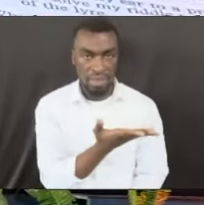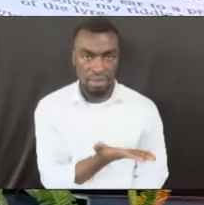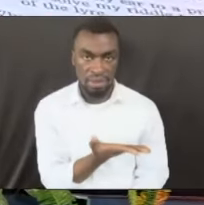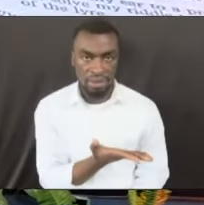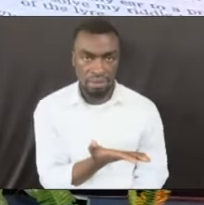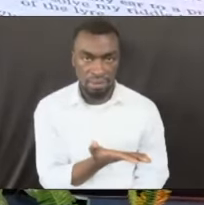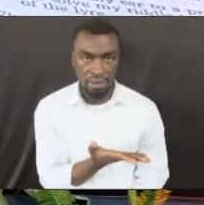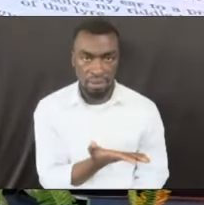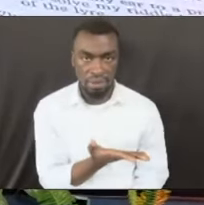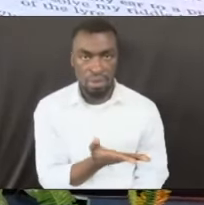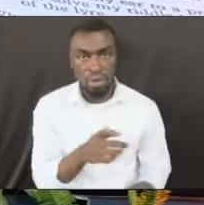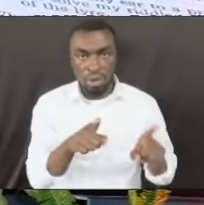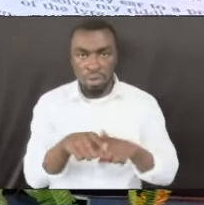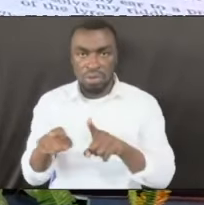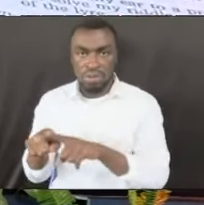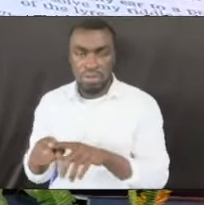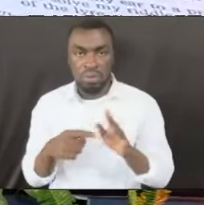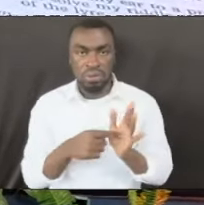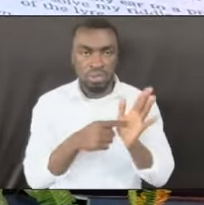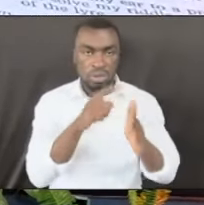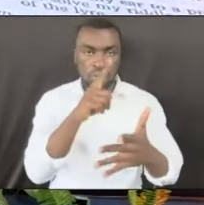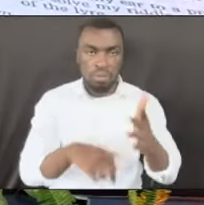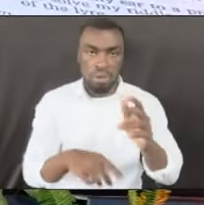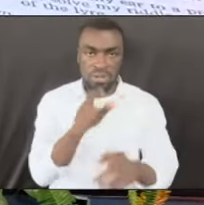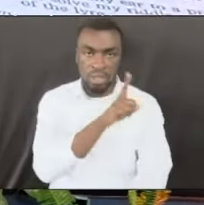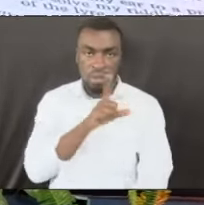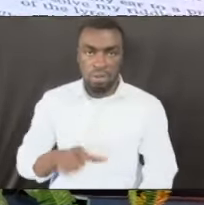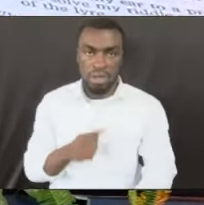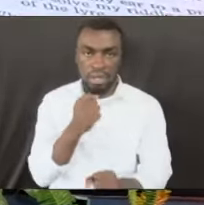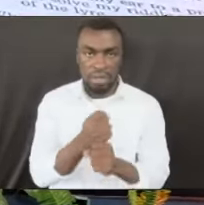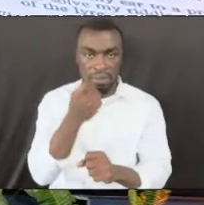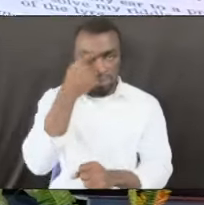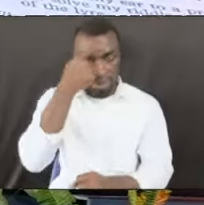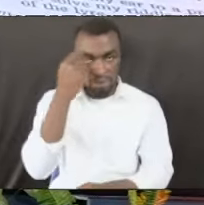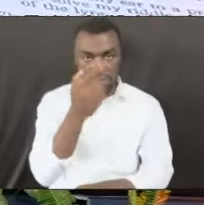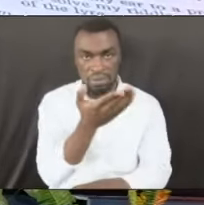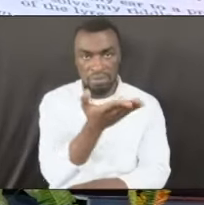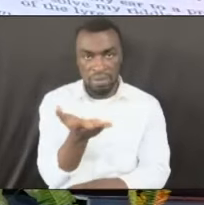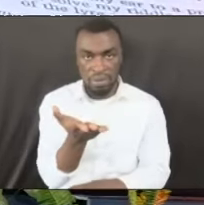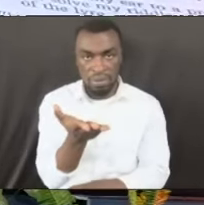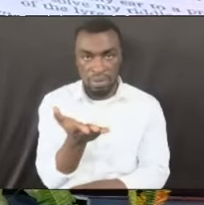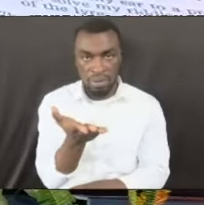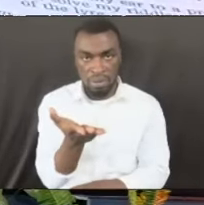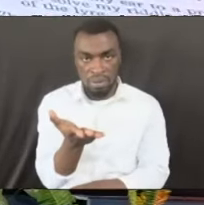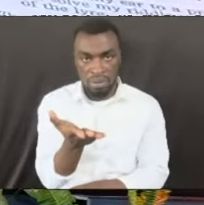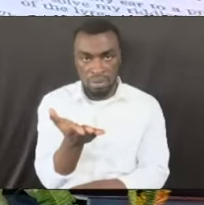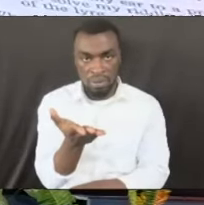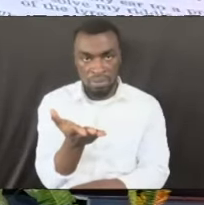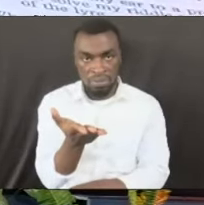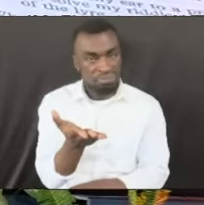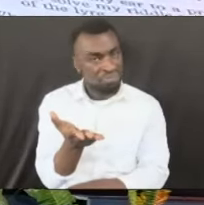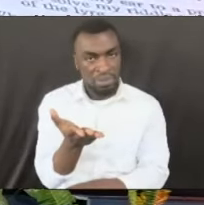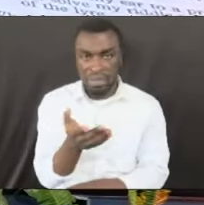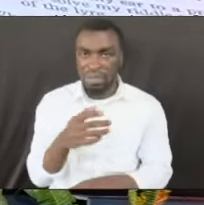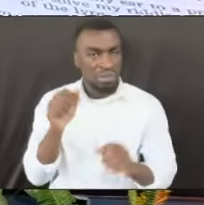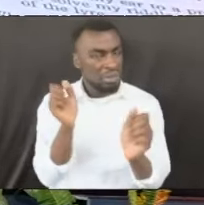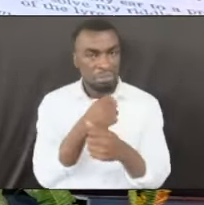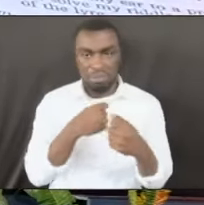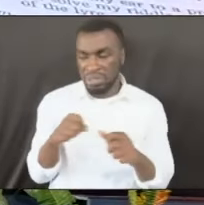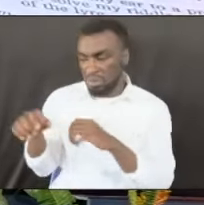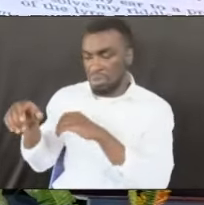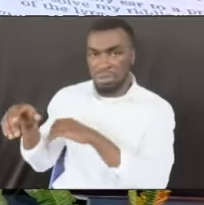and showing what the Lord has done for you. And sure, it's a business where you will never run at a loss.